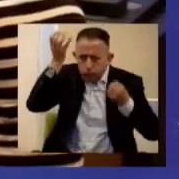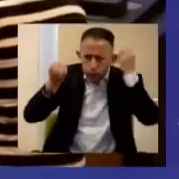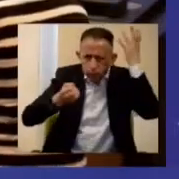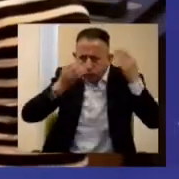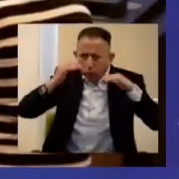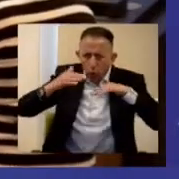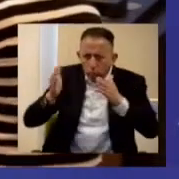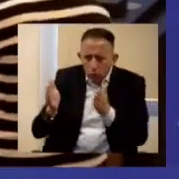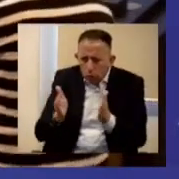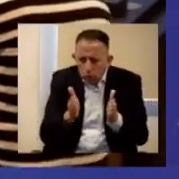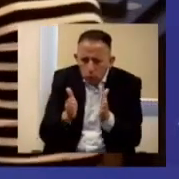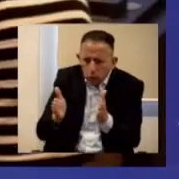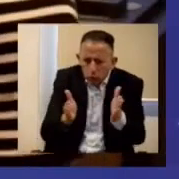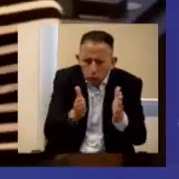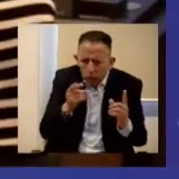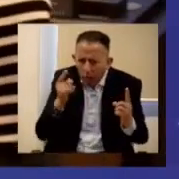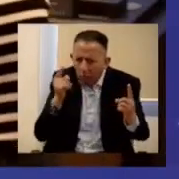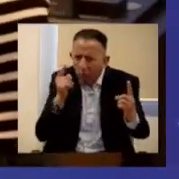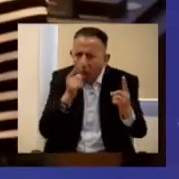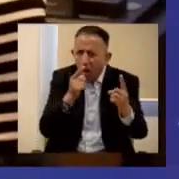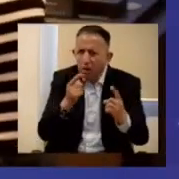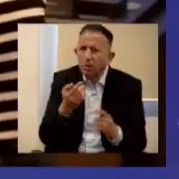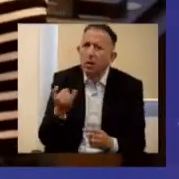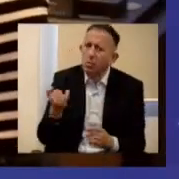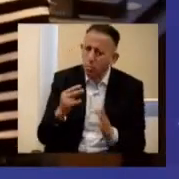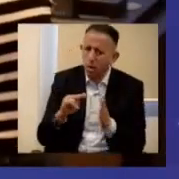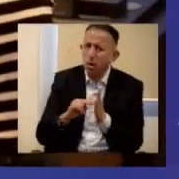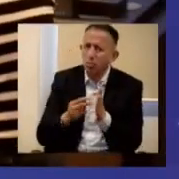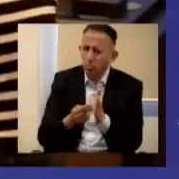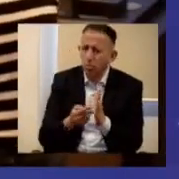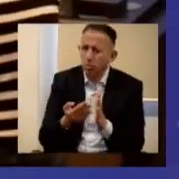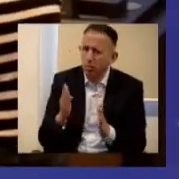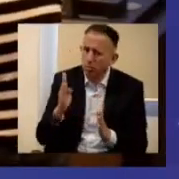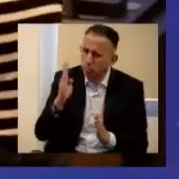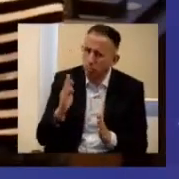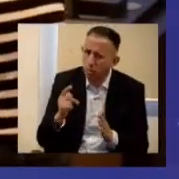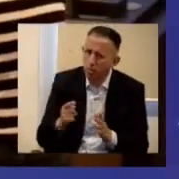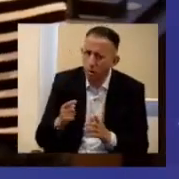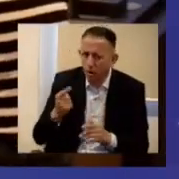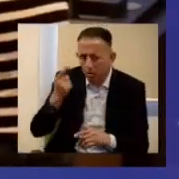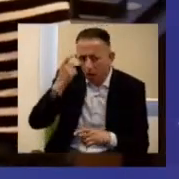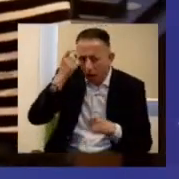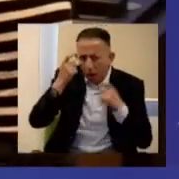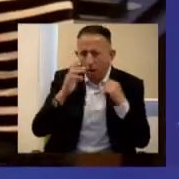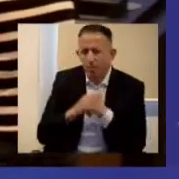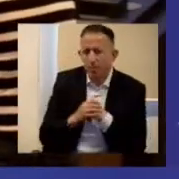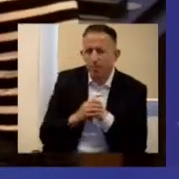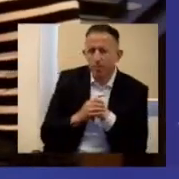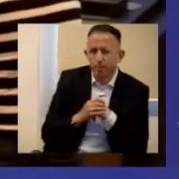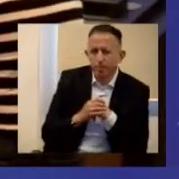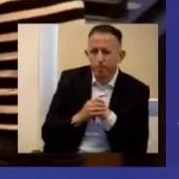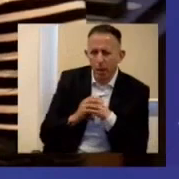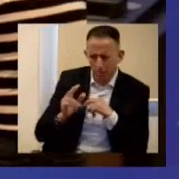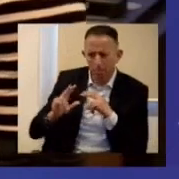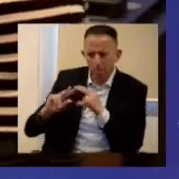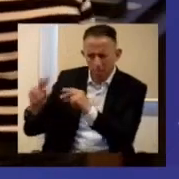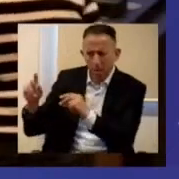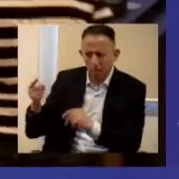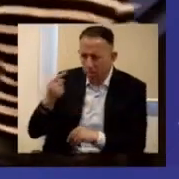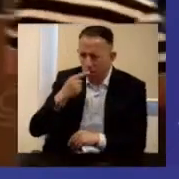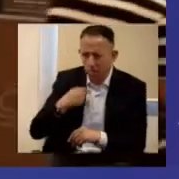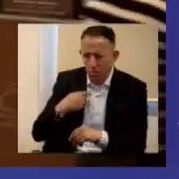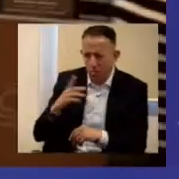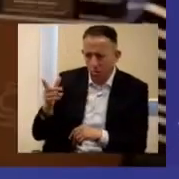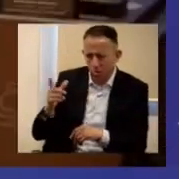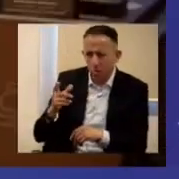moment. So it's also ahead of policy making, political decision making. So what